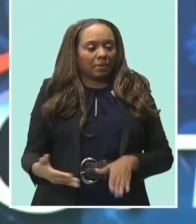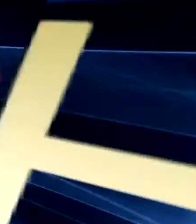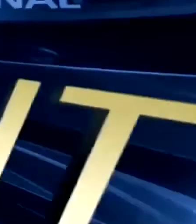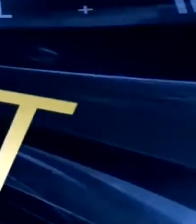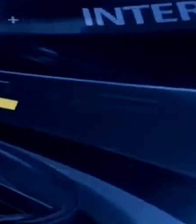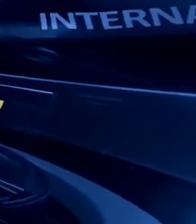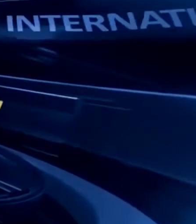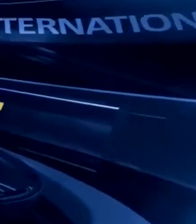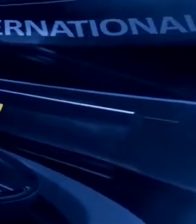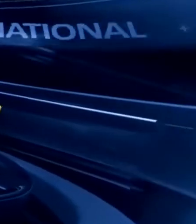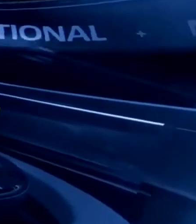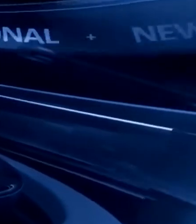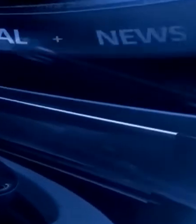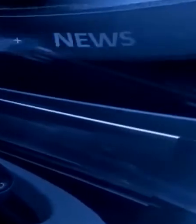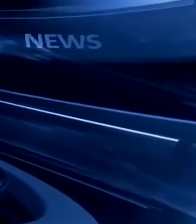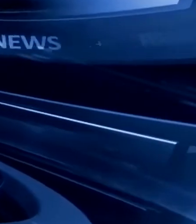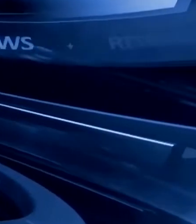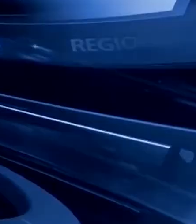virus.